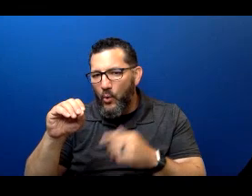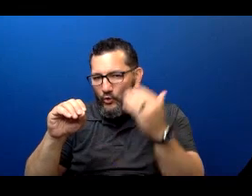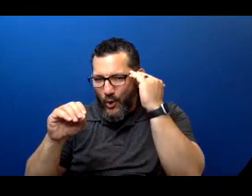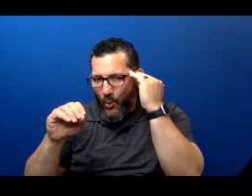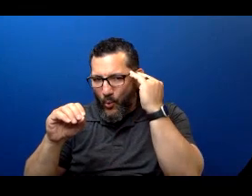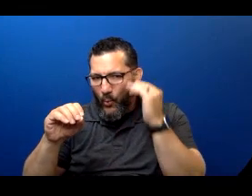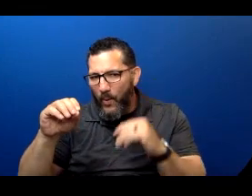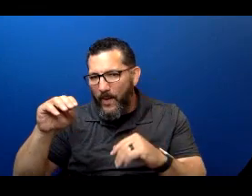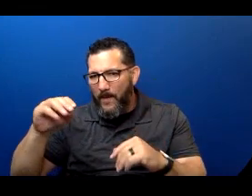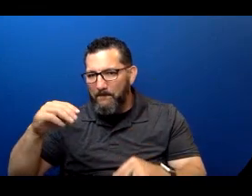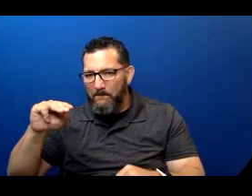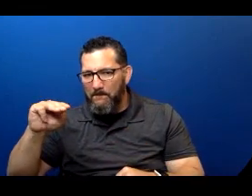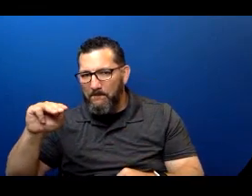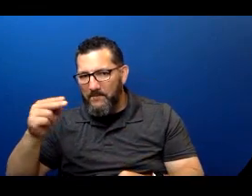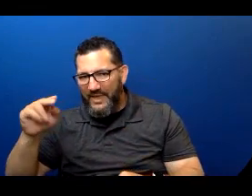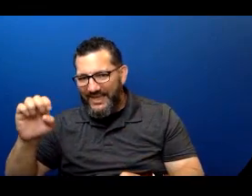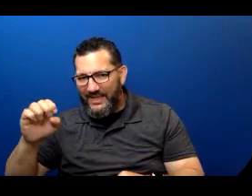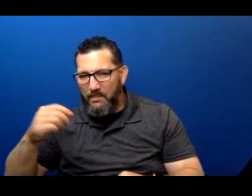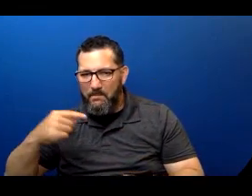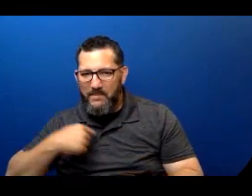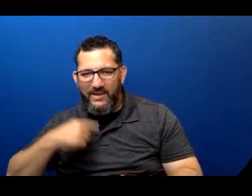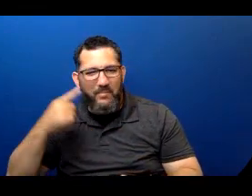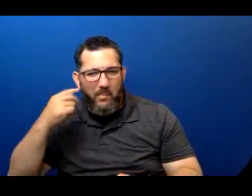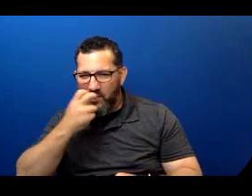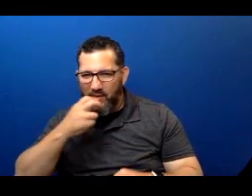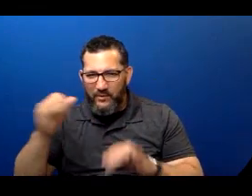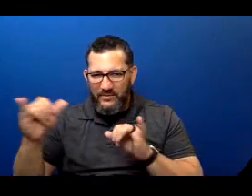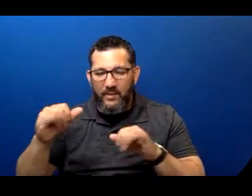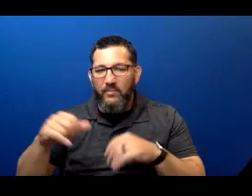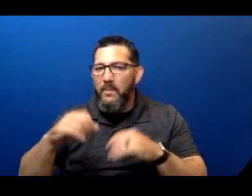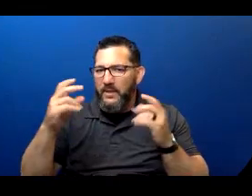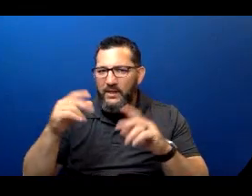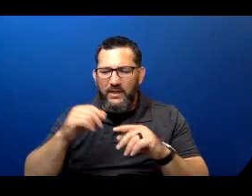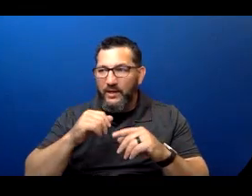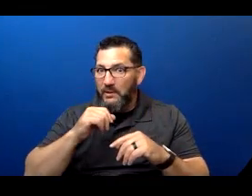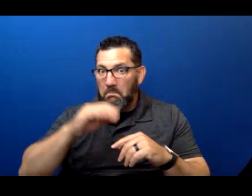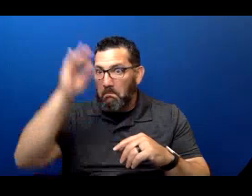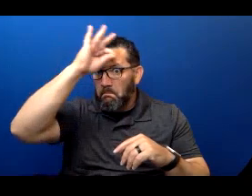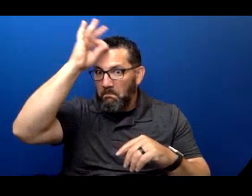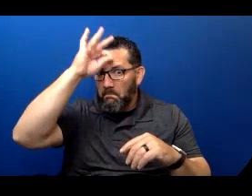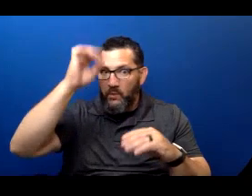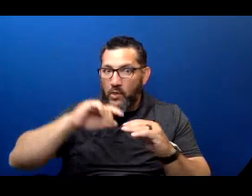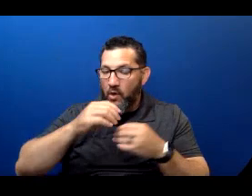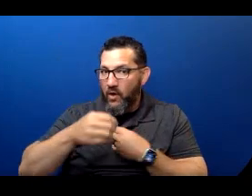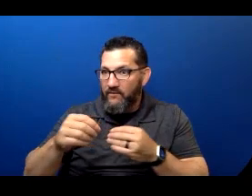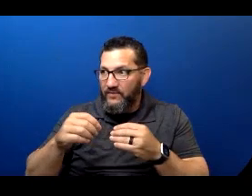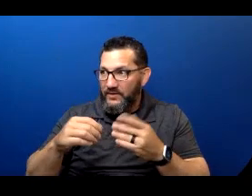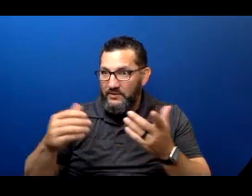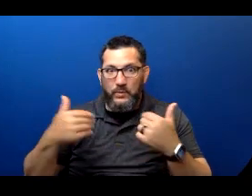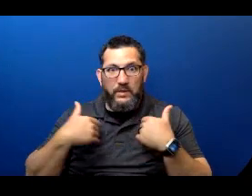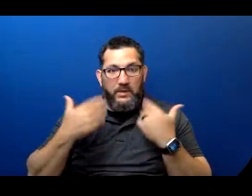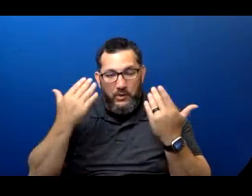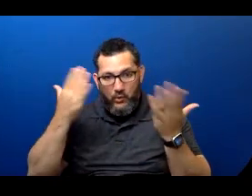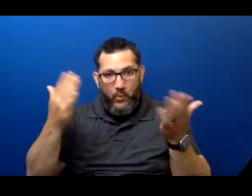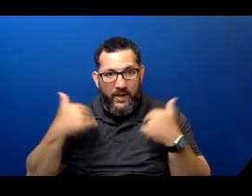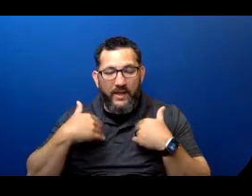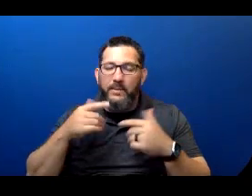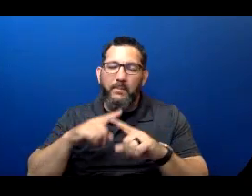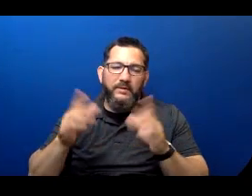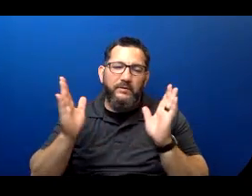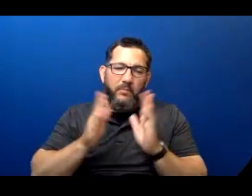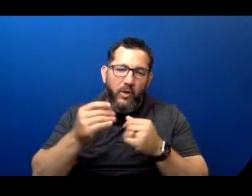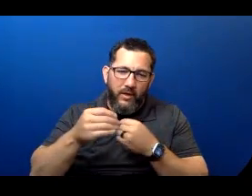often over and over that folks are still not aware that the office exists, and we understand why that is. Small office, small footprint sometimes,